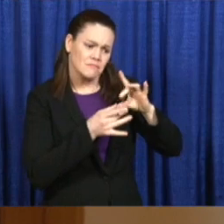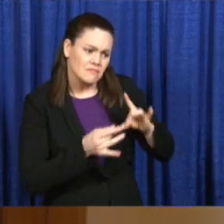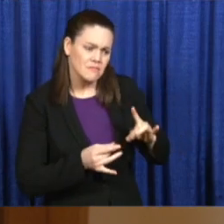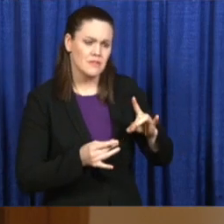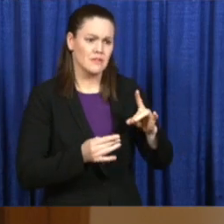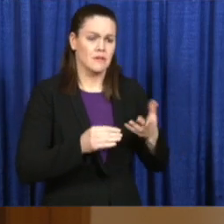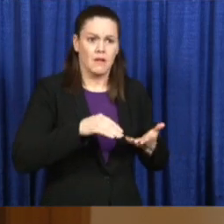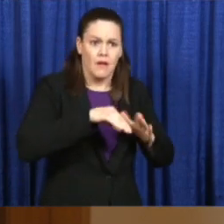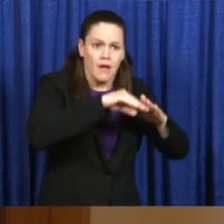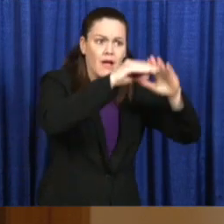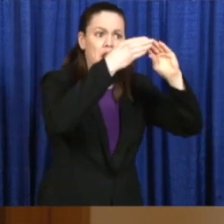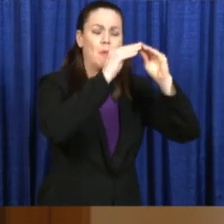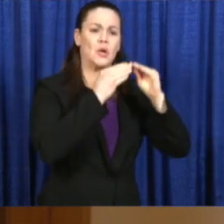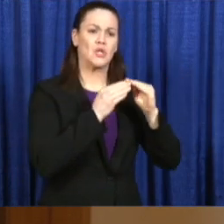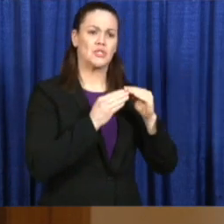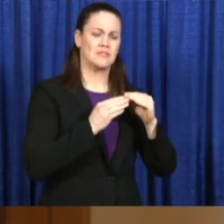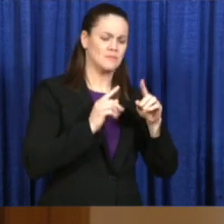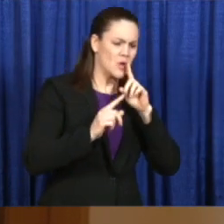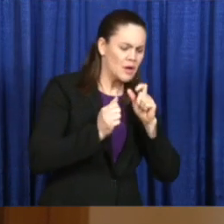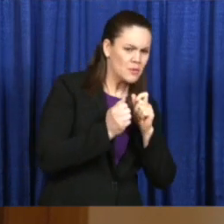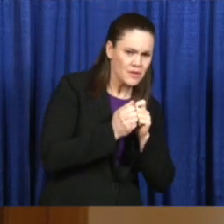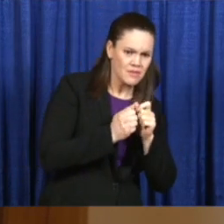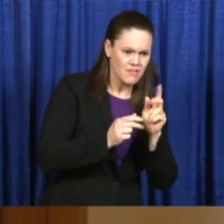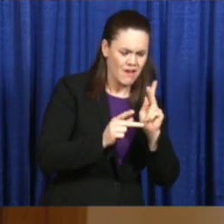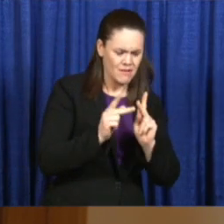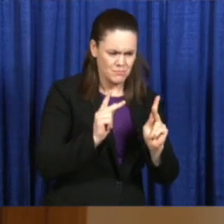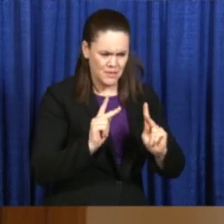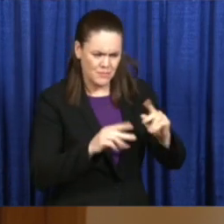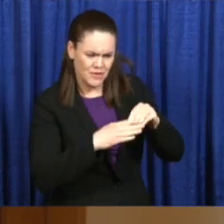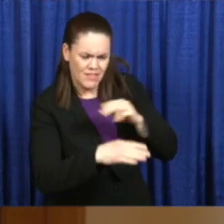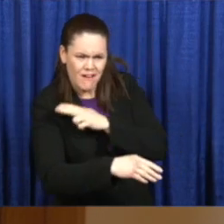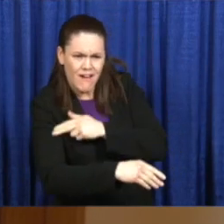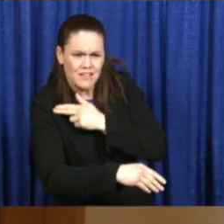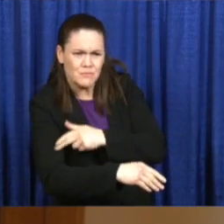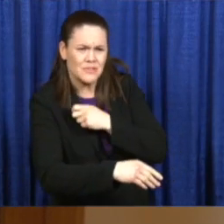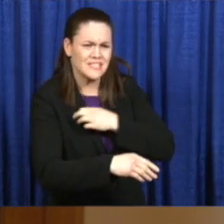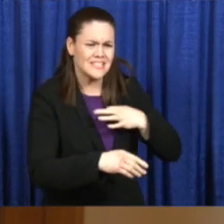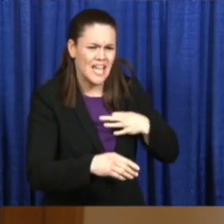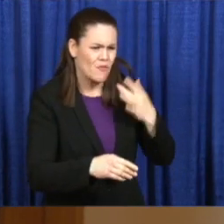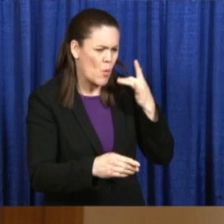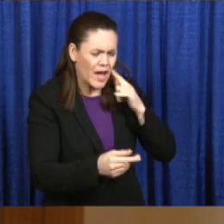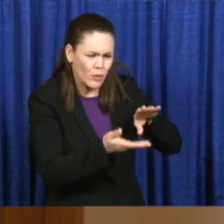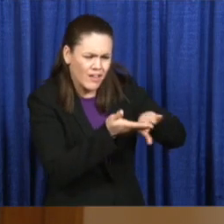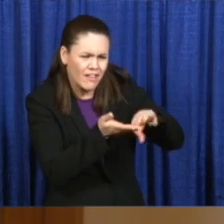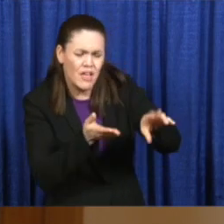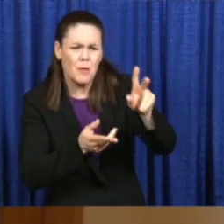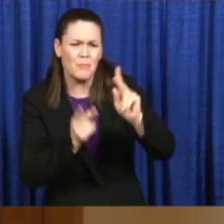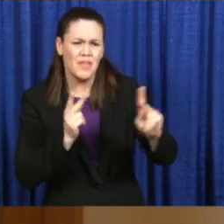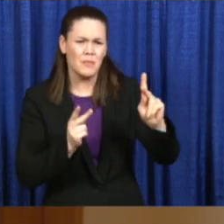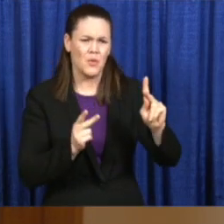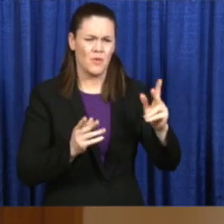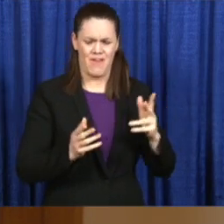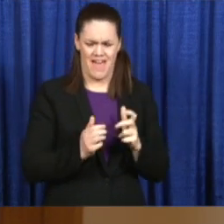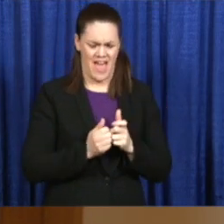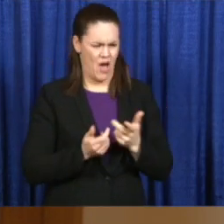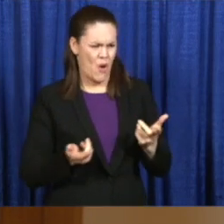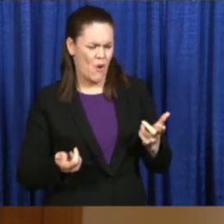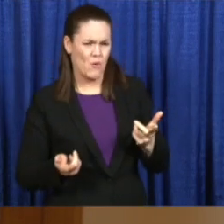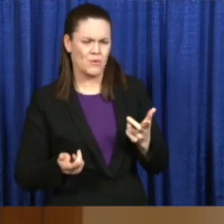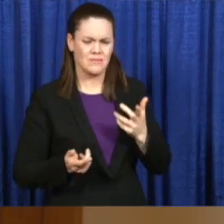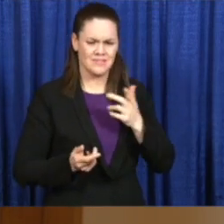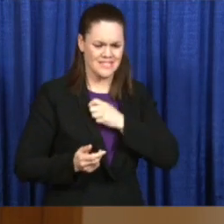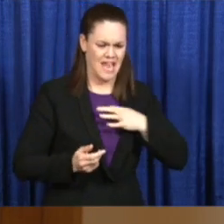they've explained it, yet some people at home can't quite understand this. We're getting ready for a surge, but at the same time, short